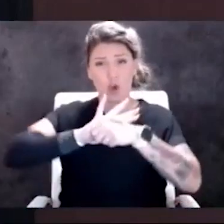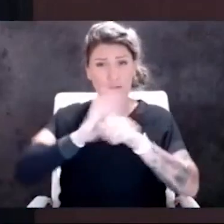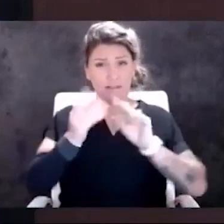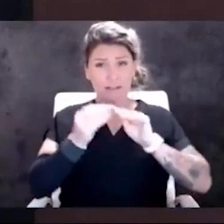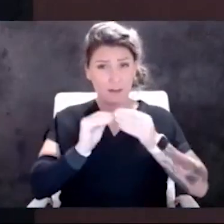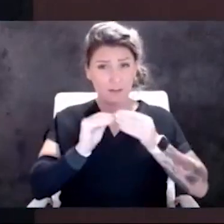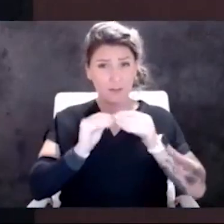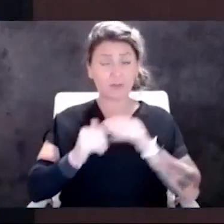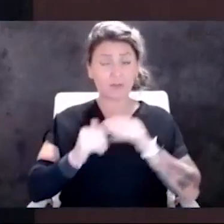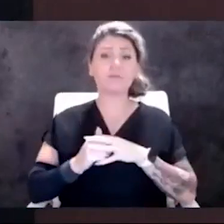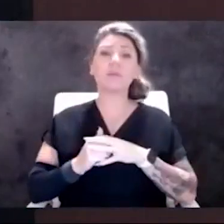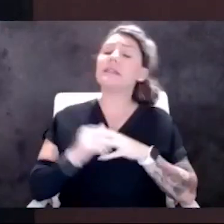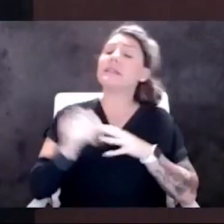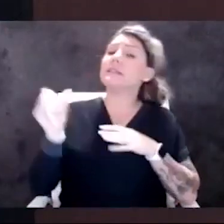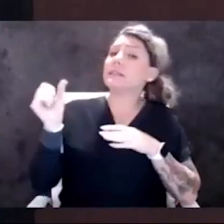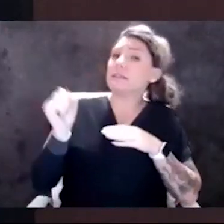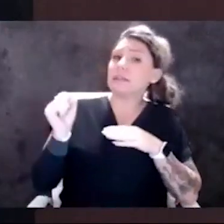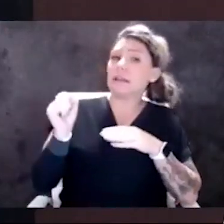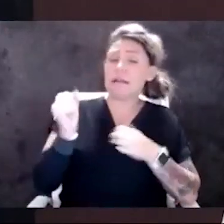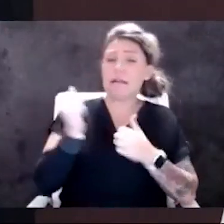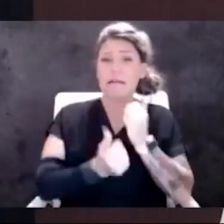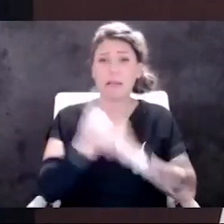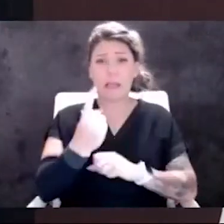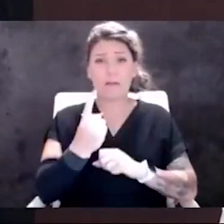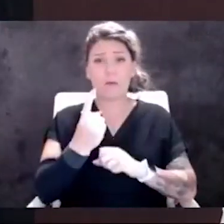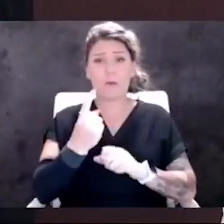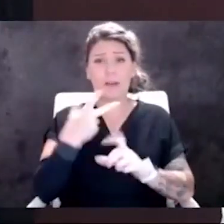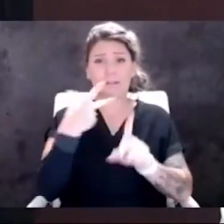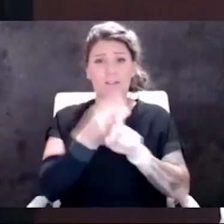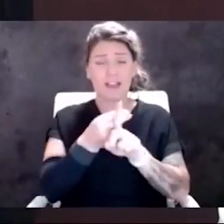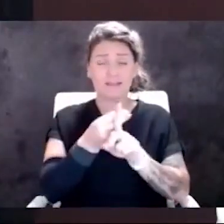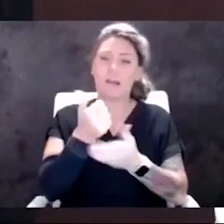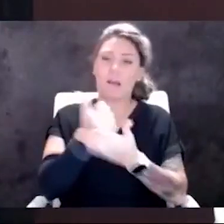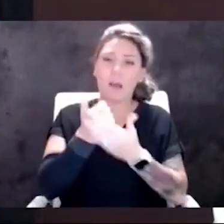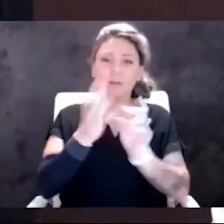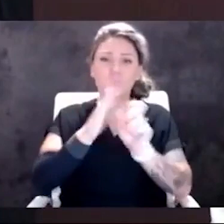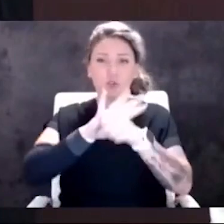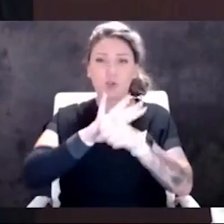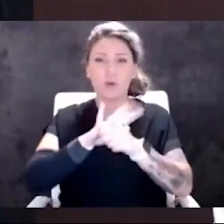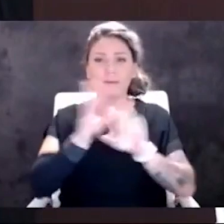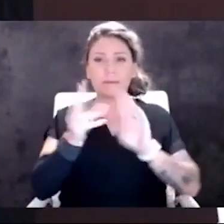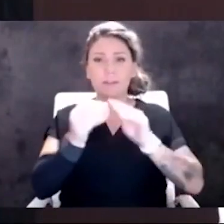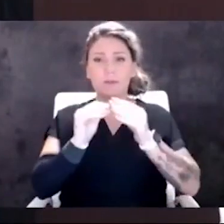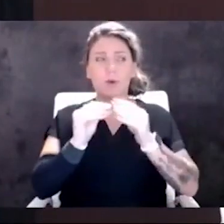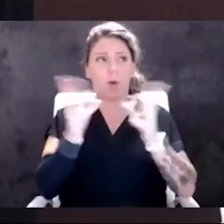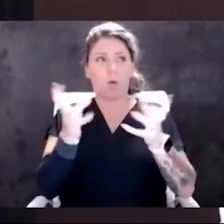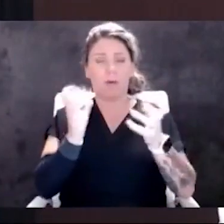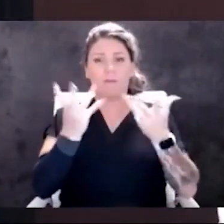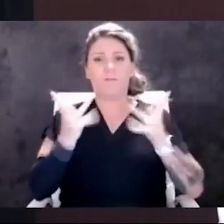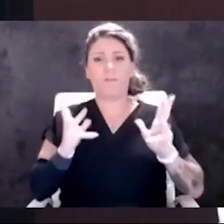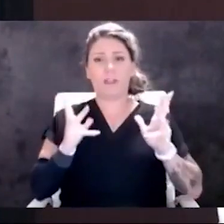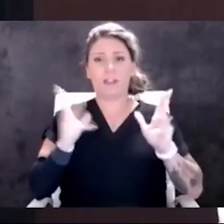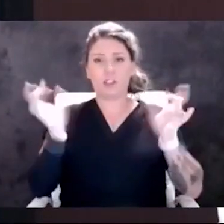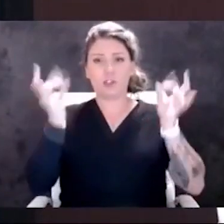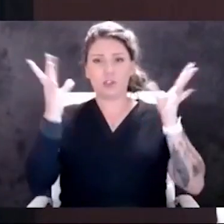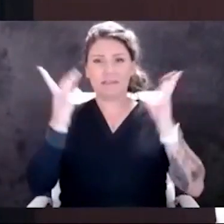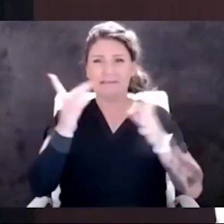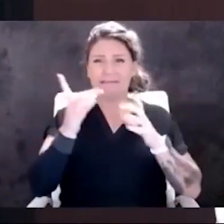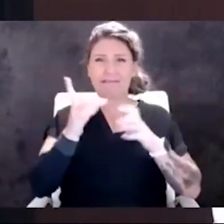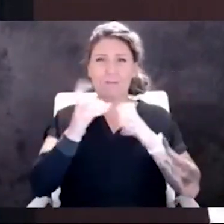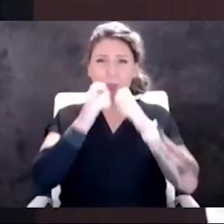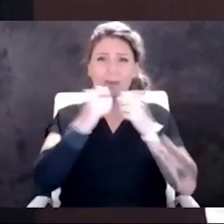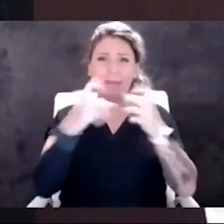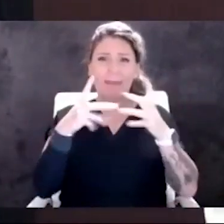Yeah, I think having everybody vaccinated helps the local COVID numbers. If we really want to be out of this crisis and not wear a mask, by the way, when I was in Colorado, I didn't have to wear a mask.